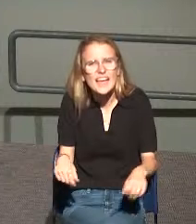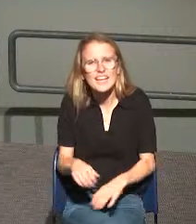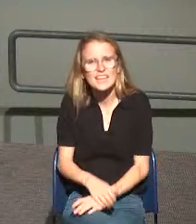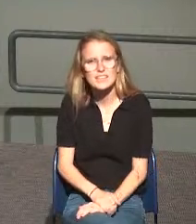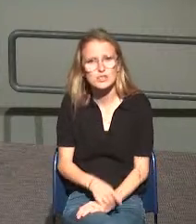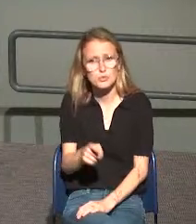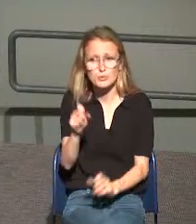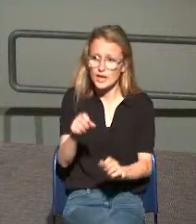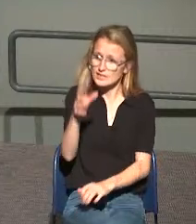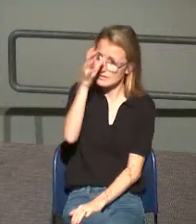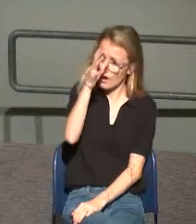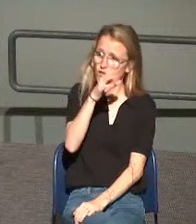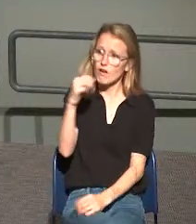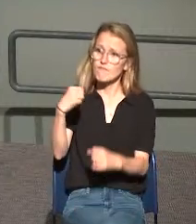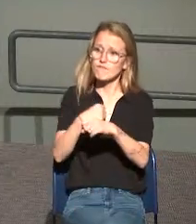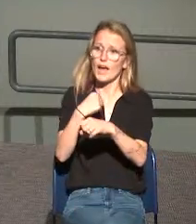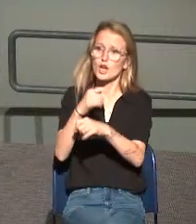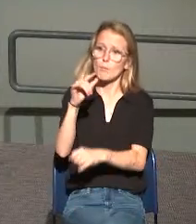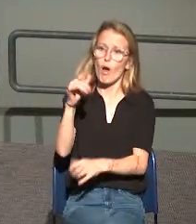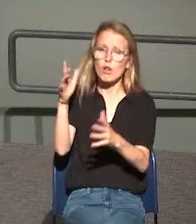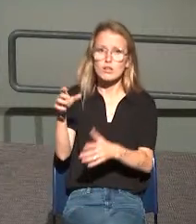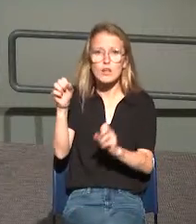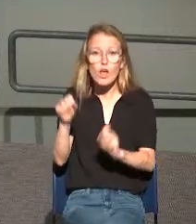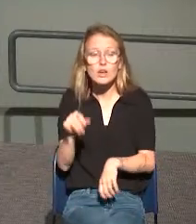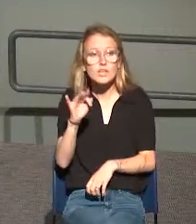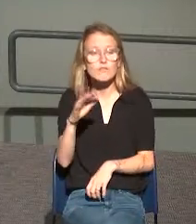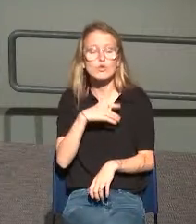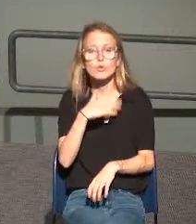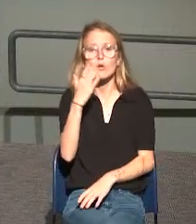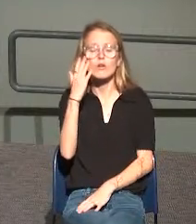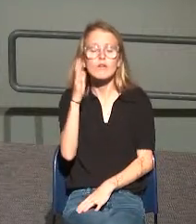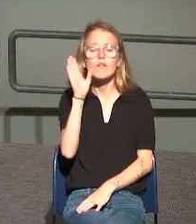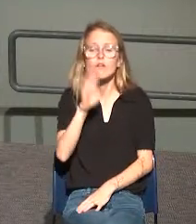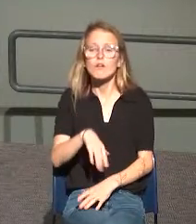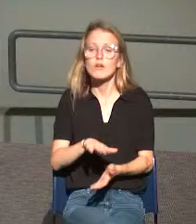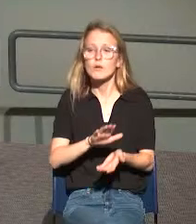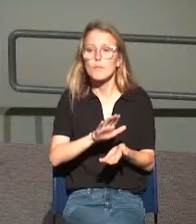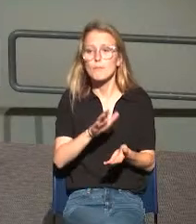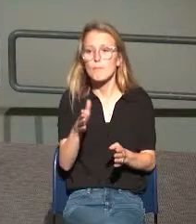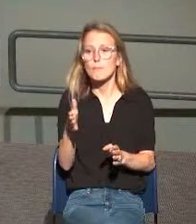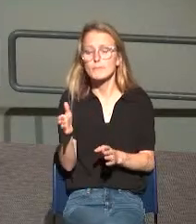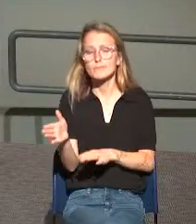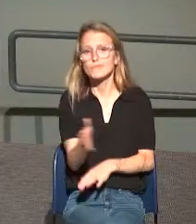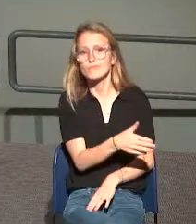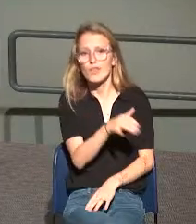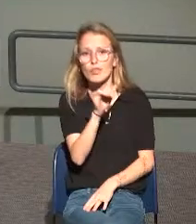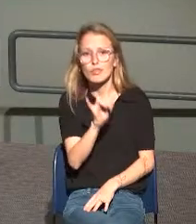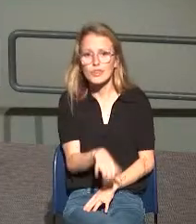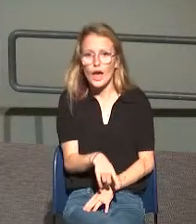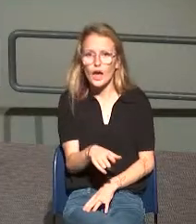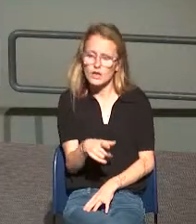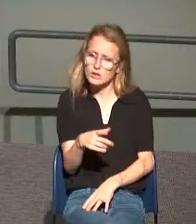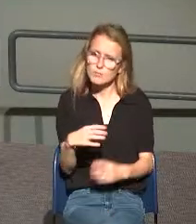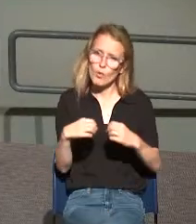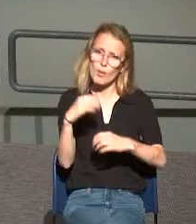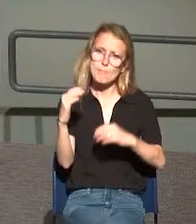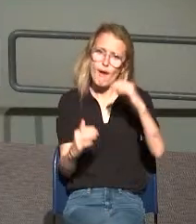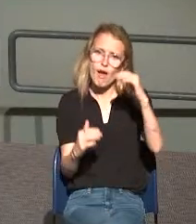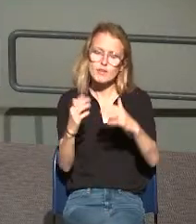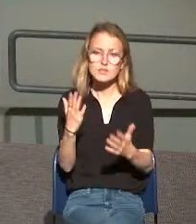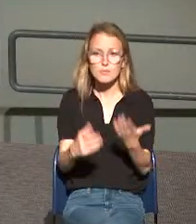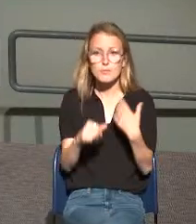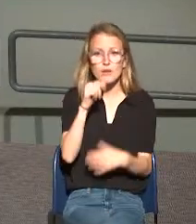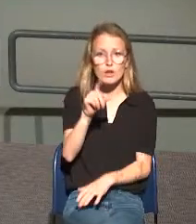fighter pilot. So so getting past that, I think, is what will help us to get more of a balance that says, maybe it's